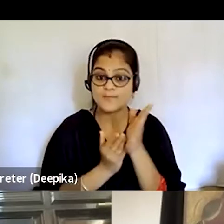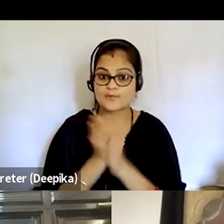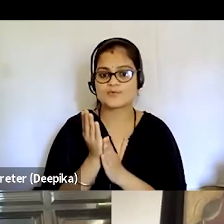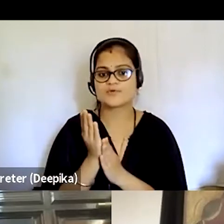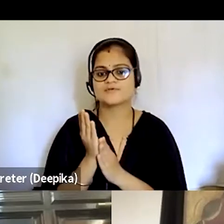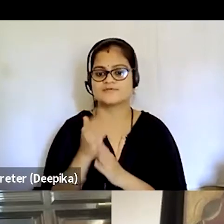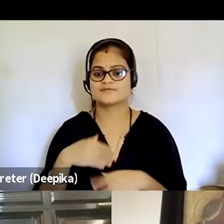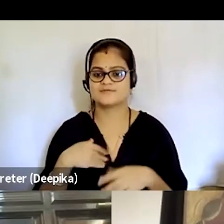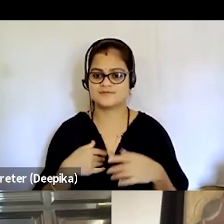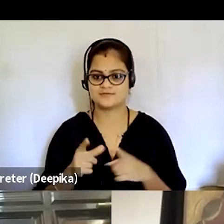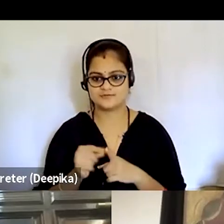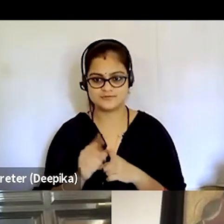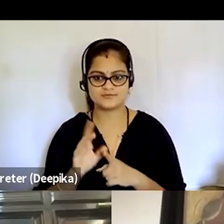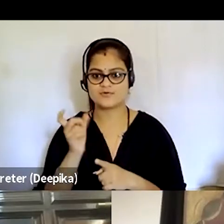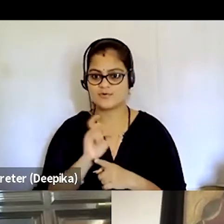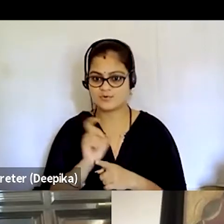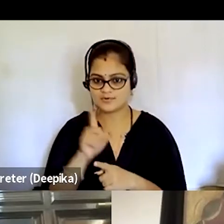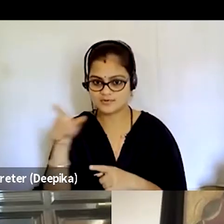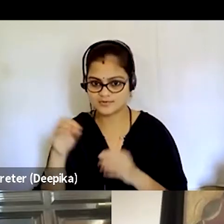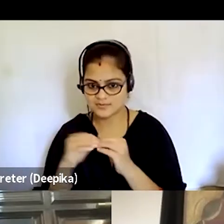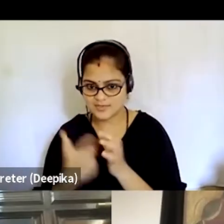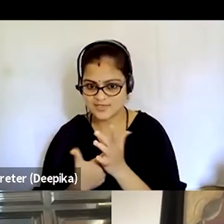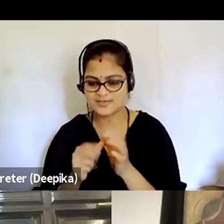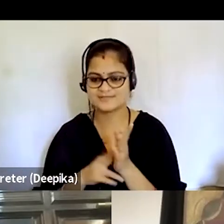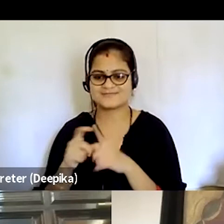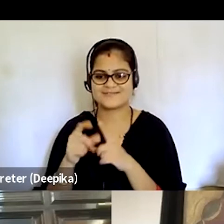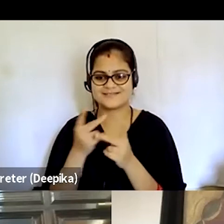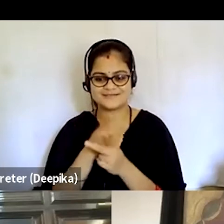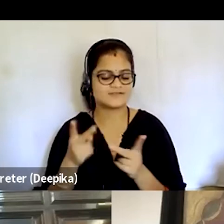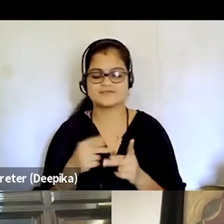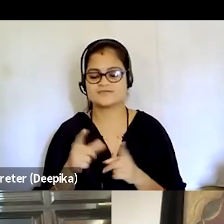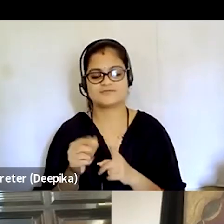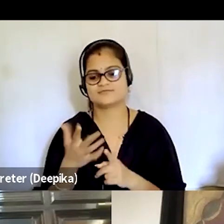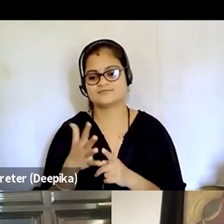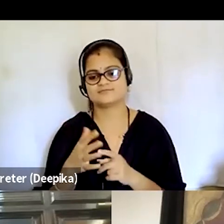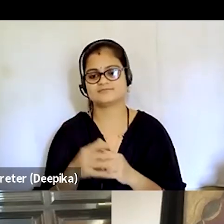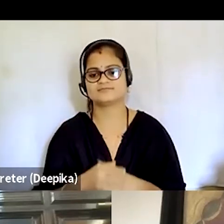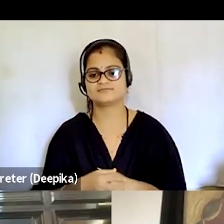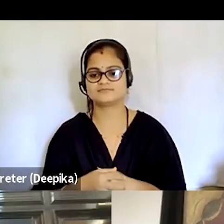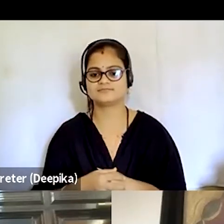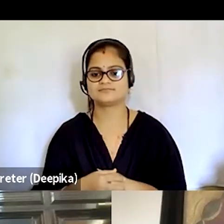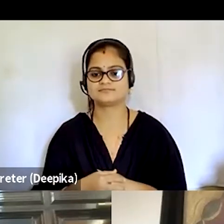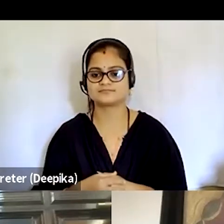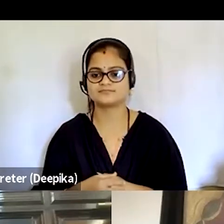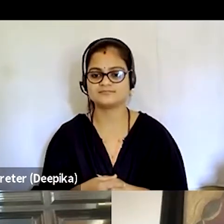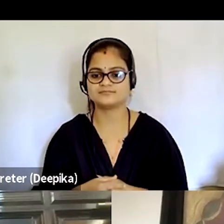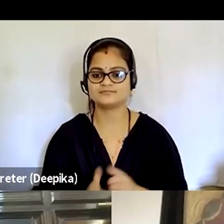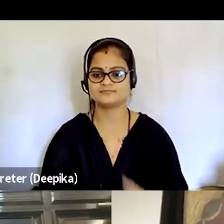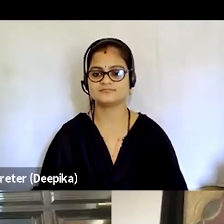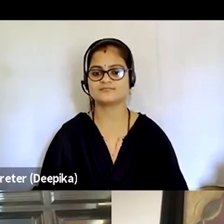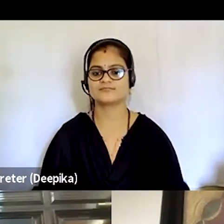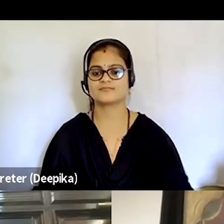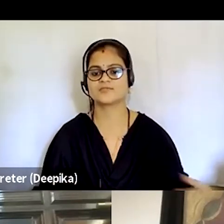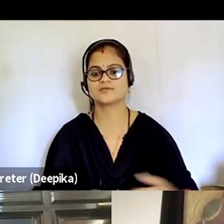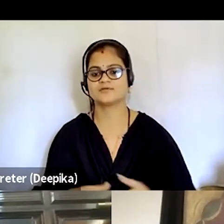venue. We didn't bring in college bands and Nankatai bands, as we say in Bombay, at all. We set the bar really high